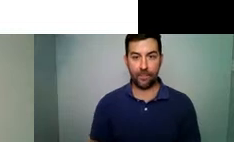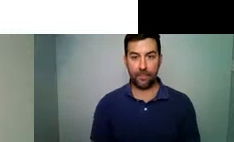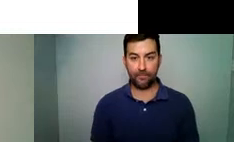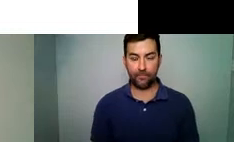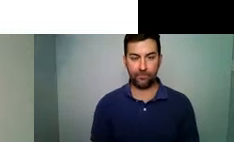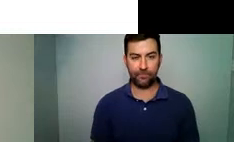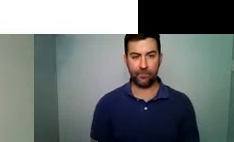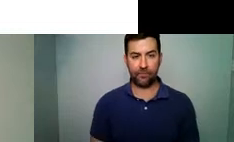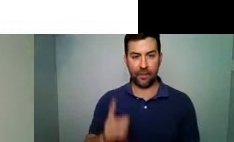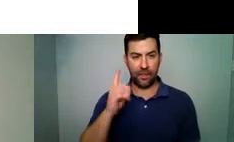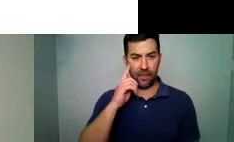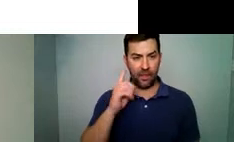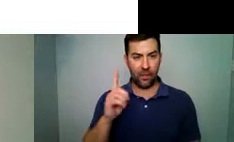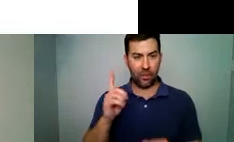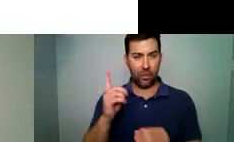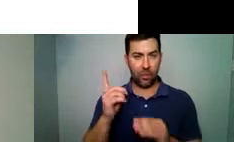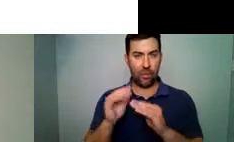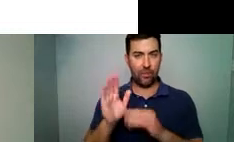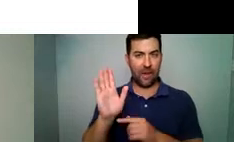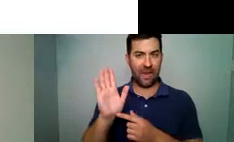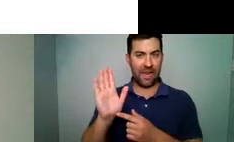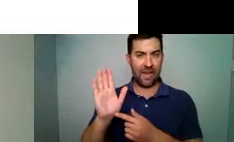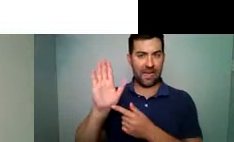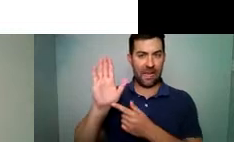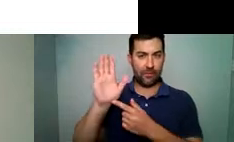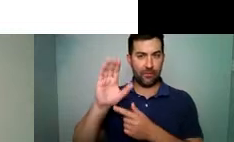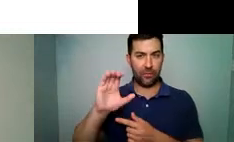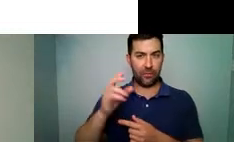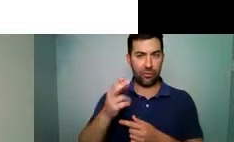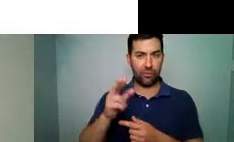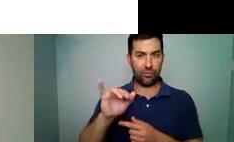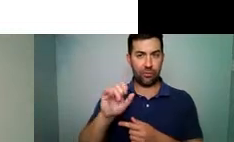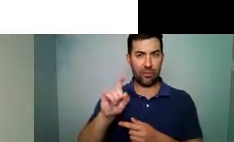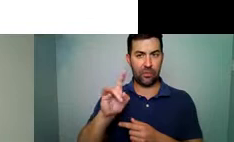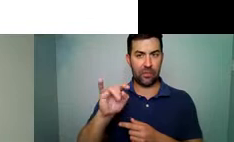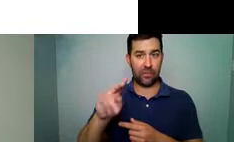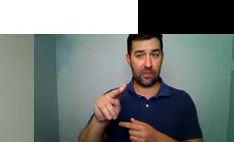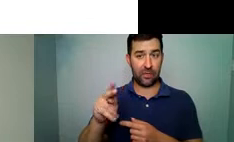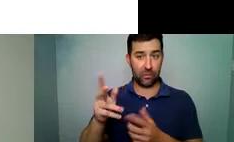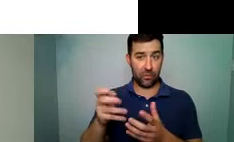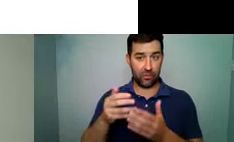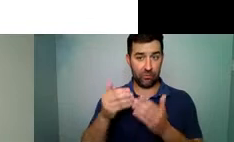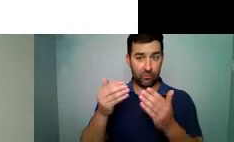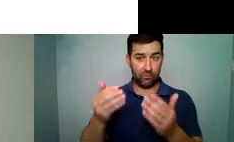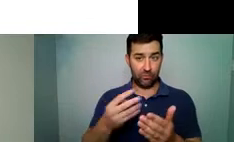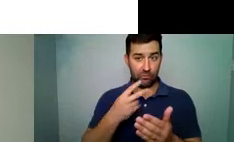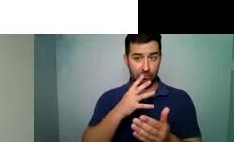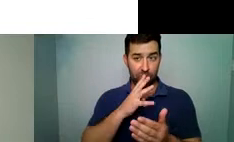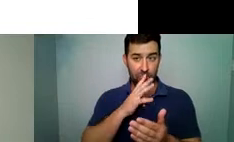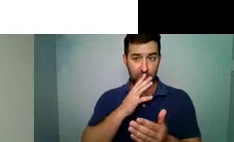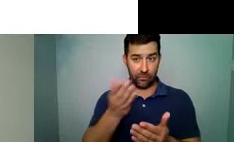I think we have another hand up. Christian P, did you want to go ahead and unmute yourself?